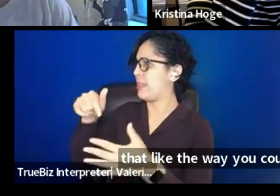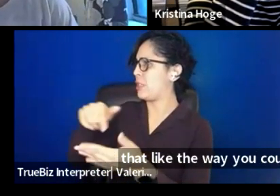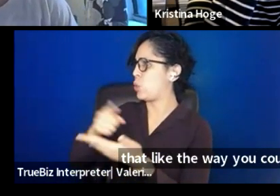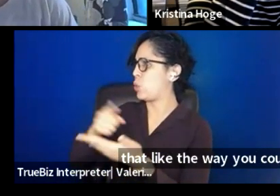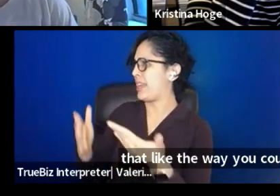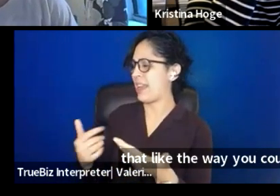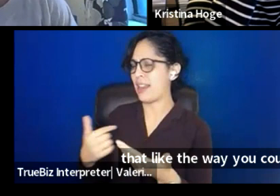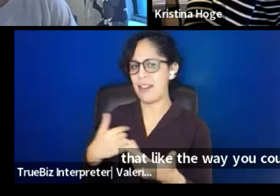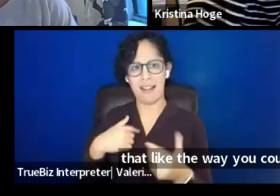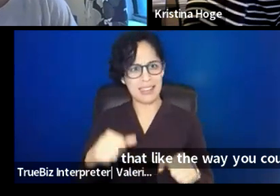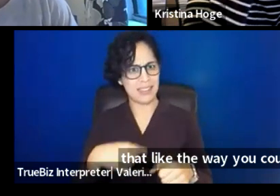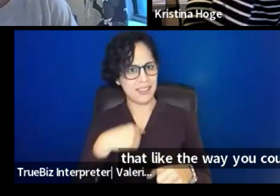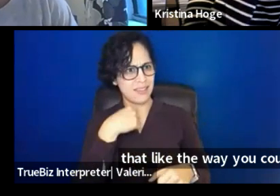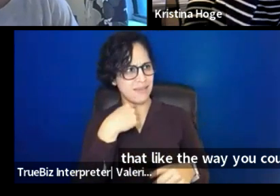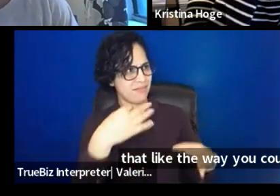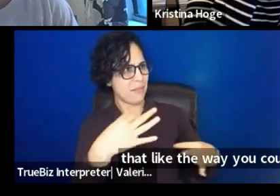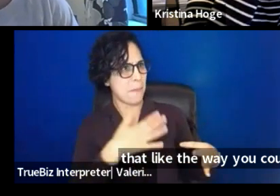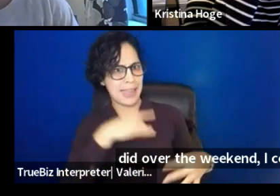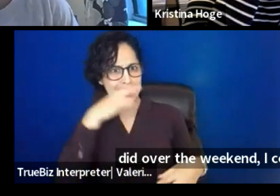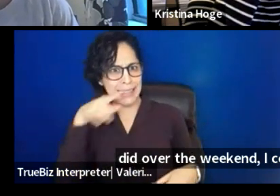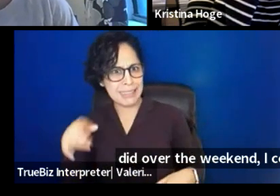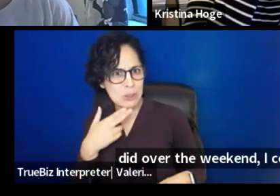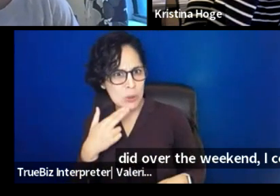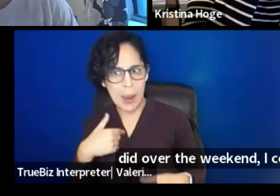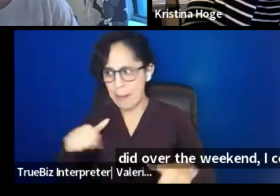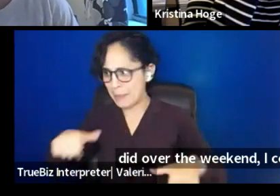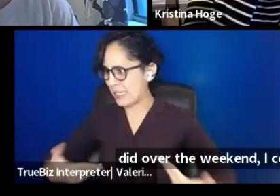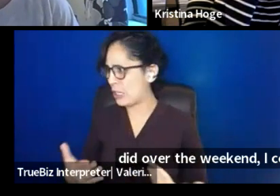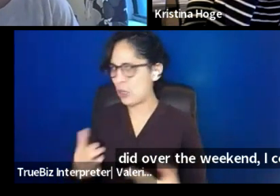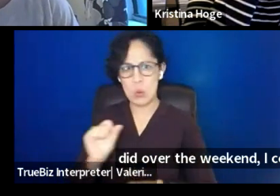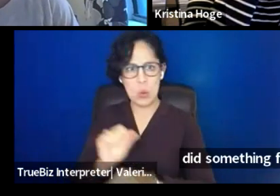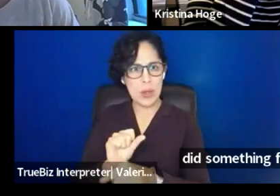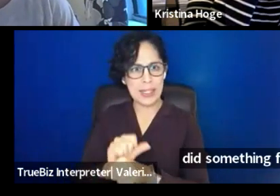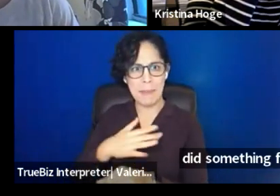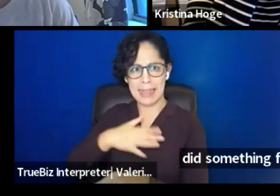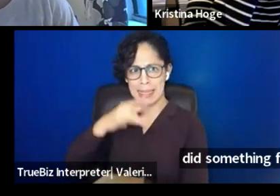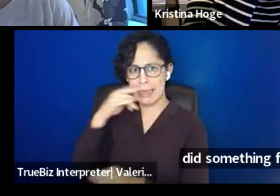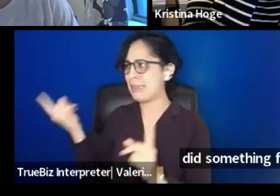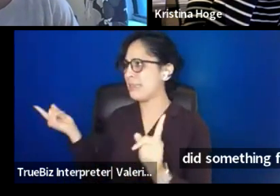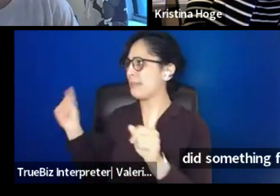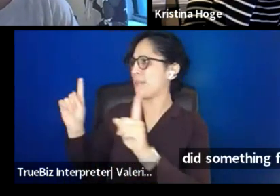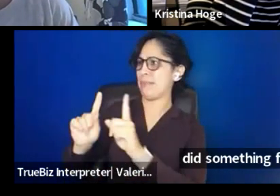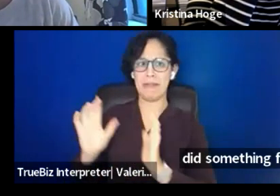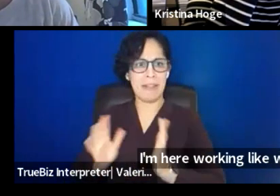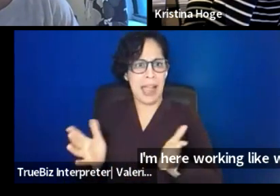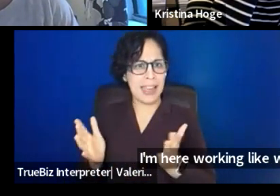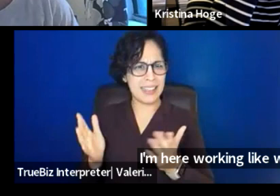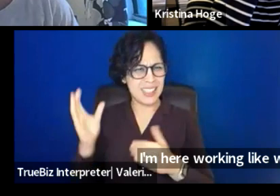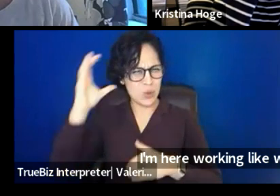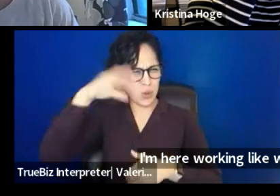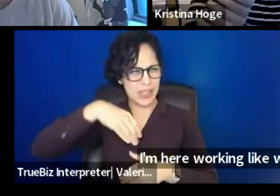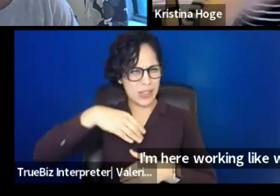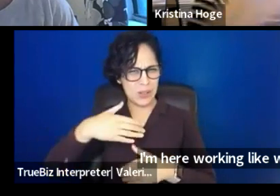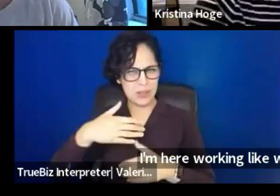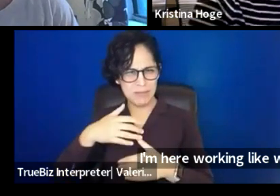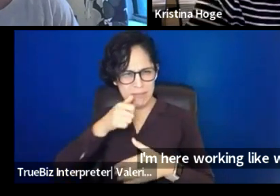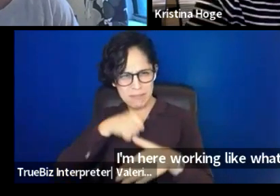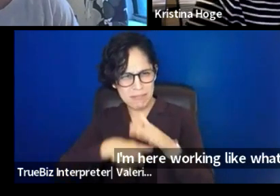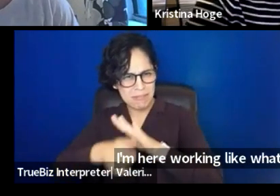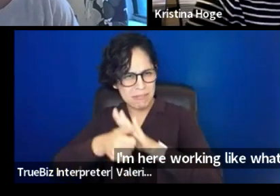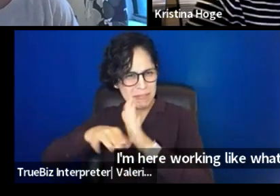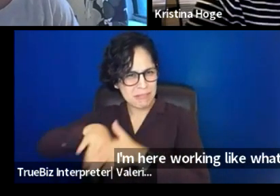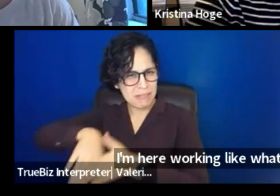or did something funny. Like I'm here working. Like what is this weird side of me that I have to sort of keep hidden